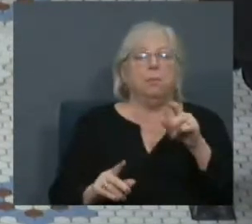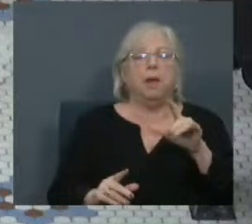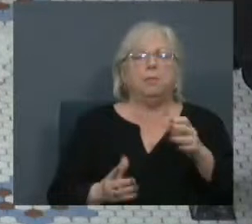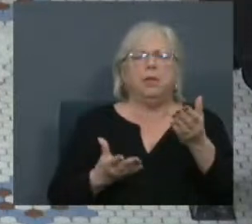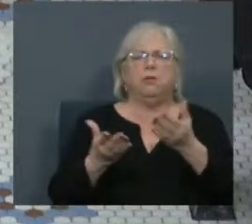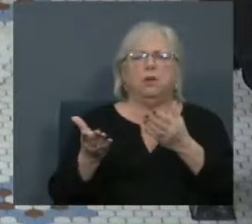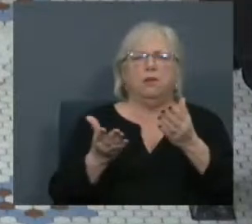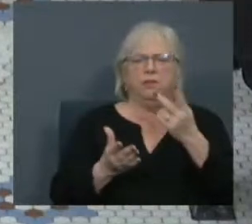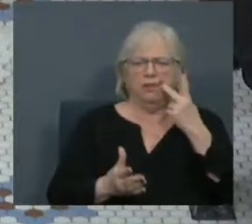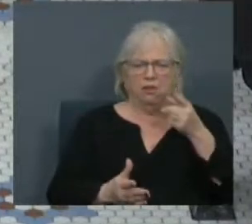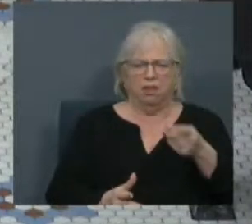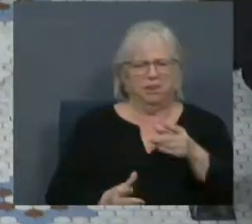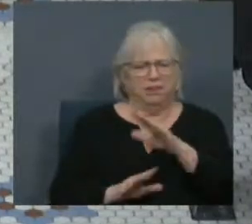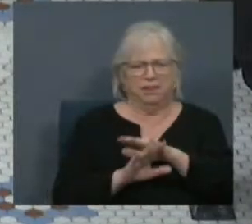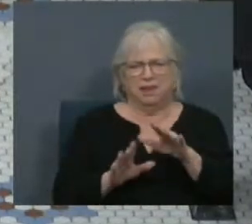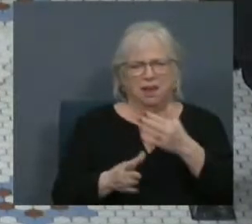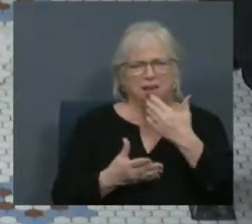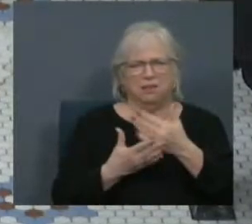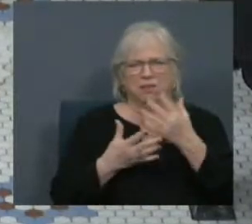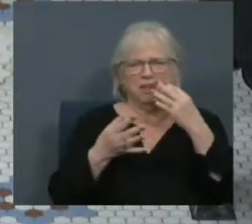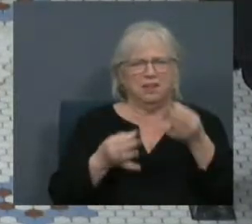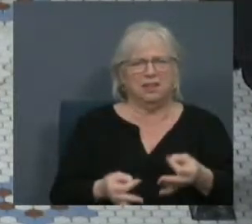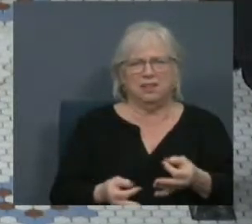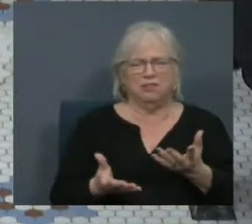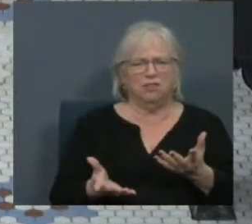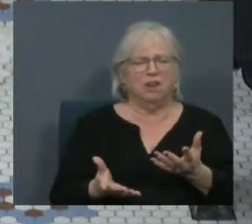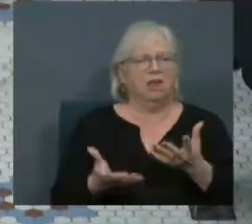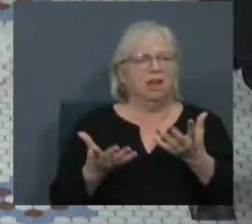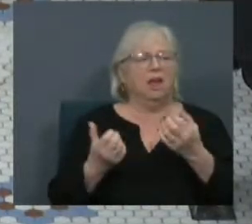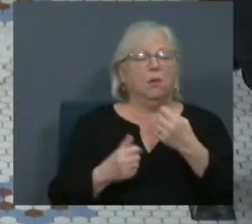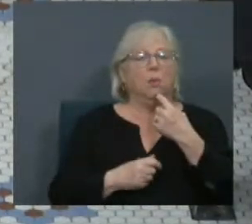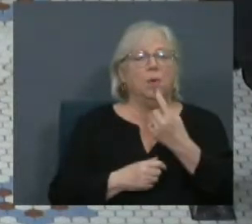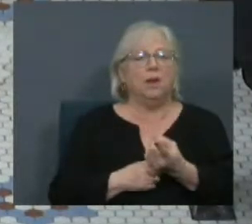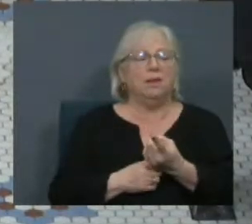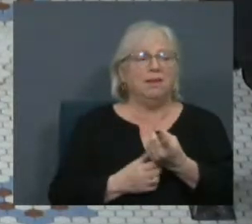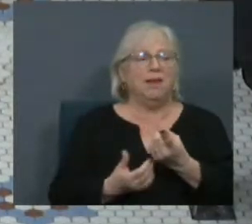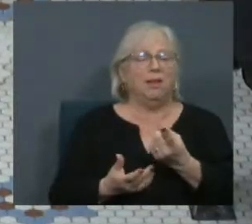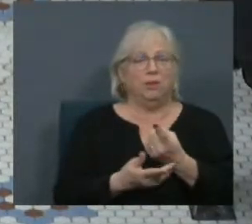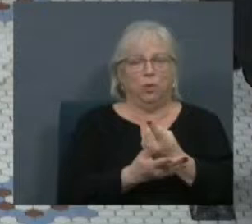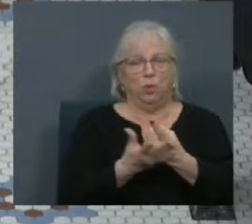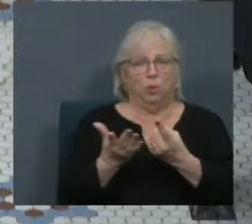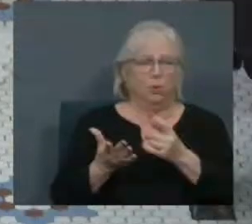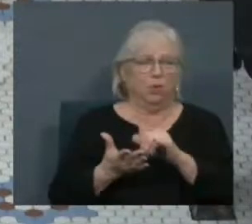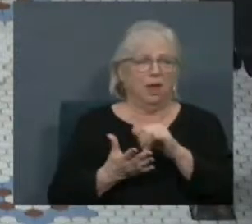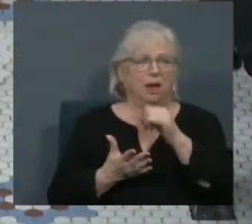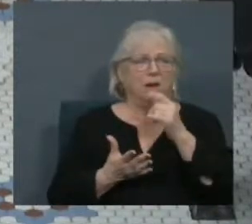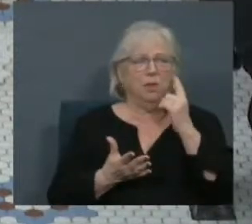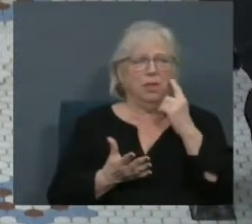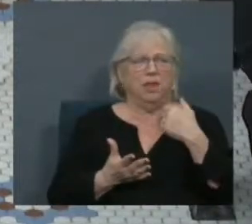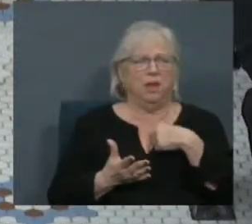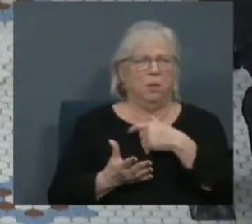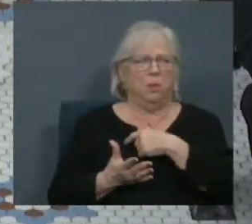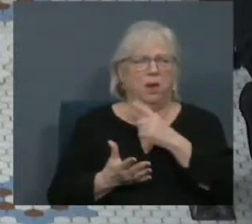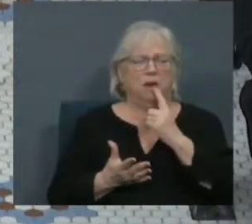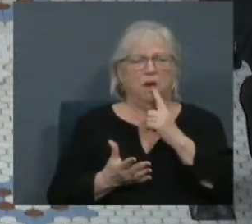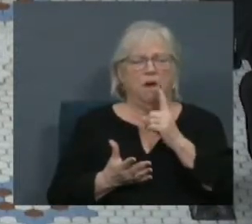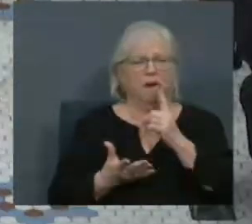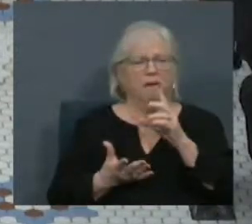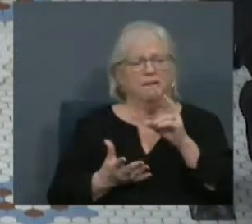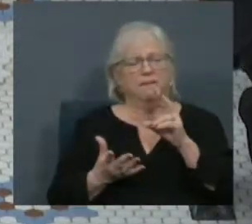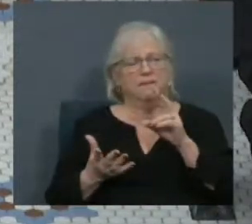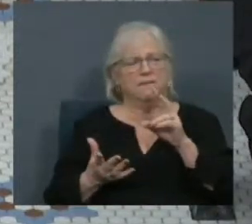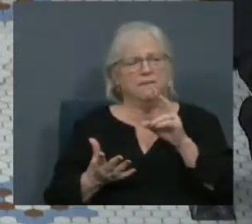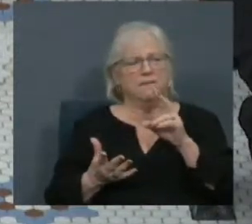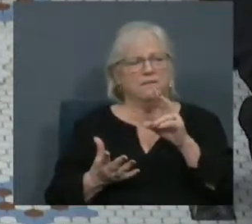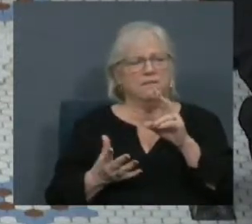that this is not a good decision. I want to tell you that I don't think that we're vanguards here.